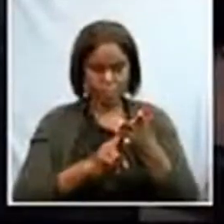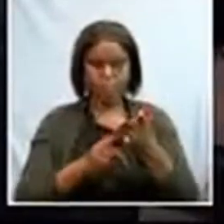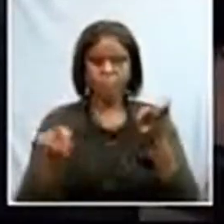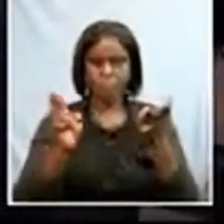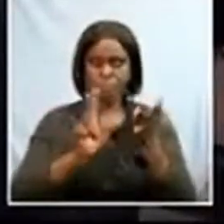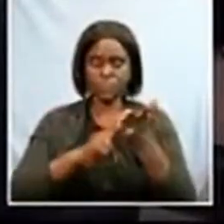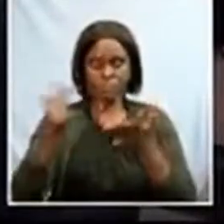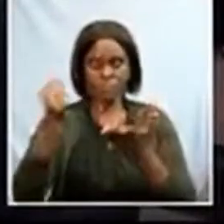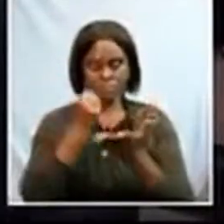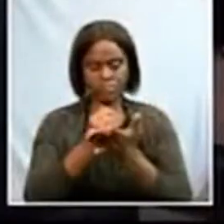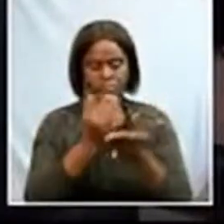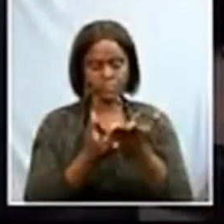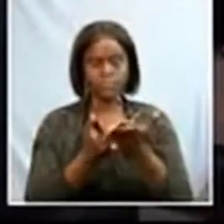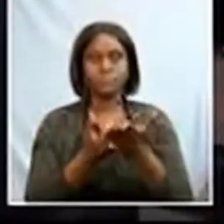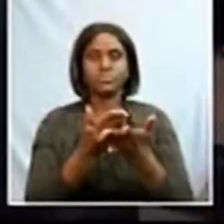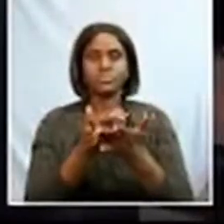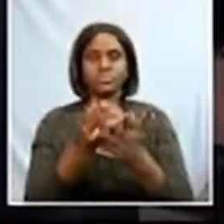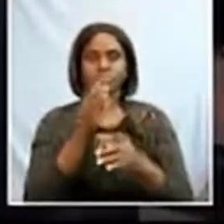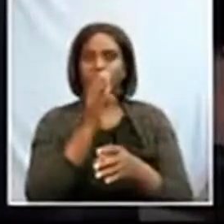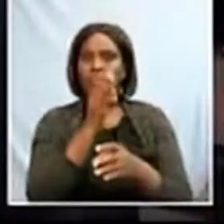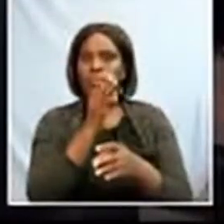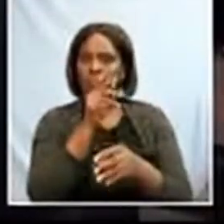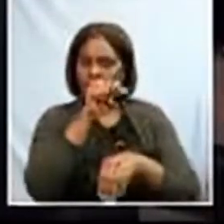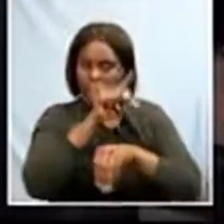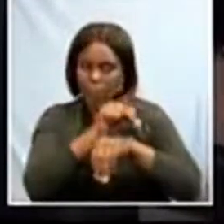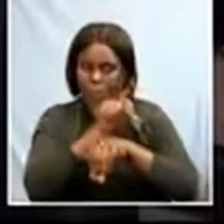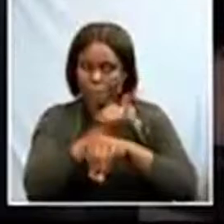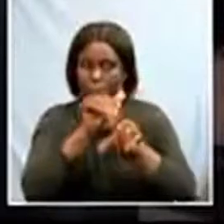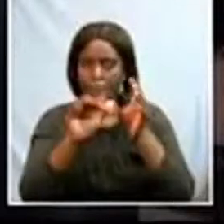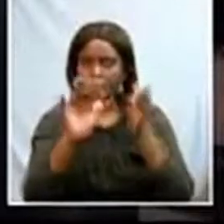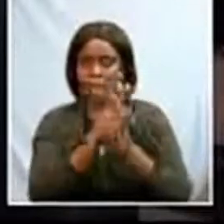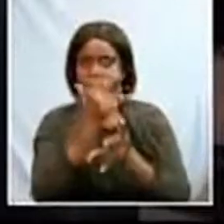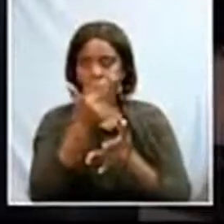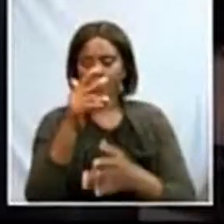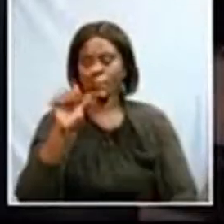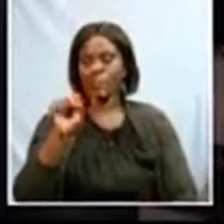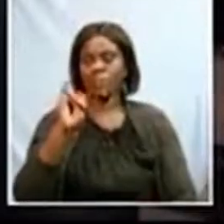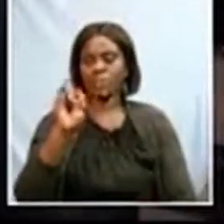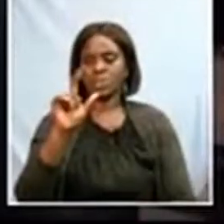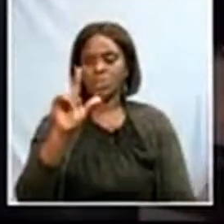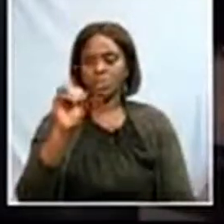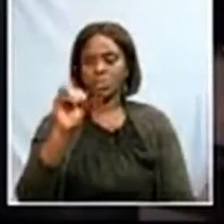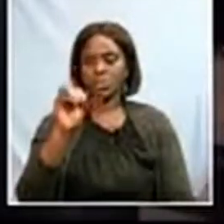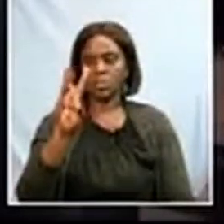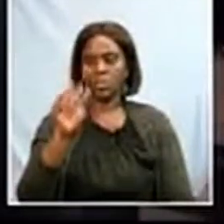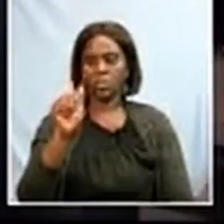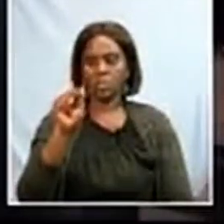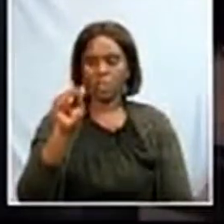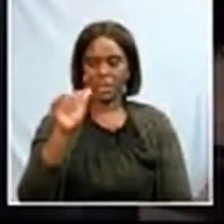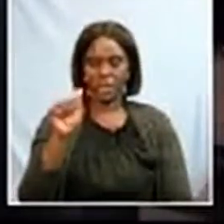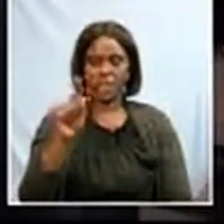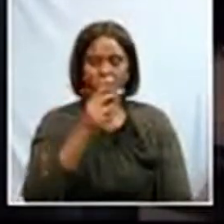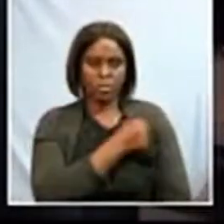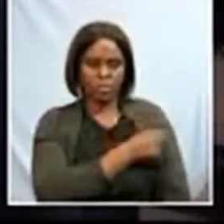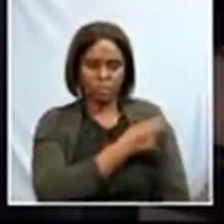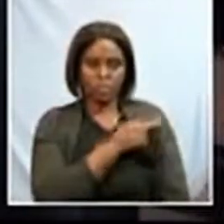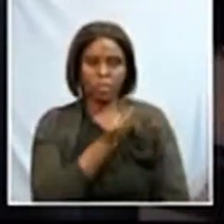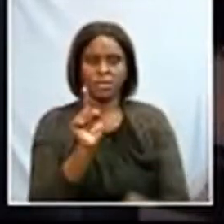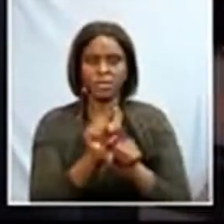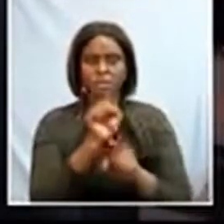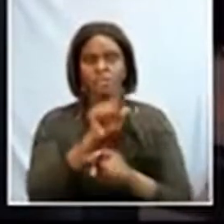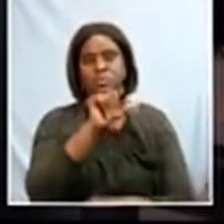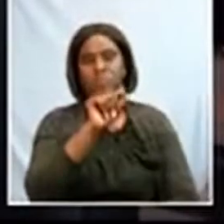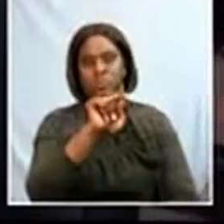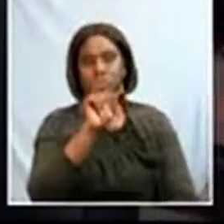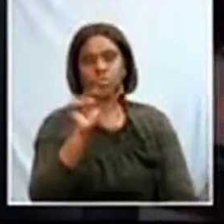re-engage. This contract on page 3, Silowana Rural Health Post, it's a